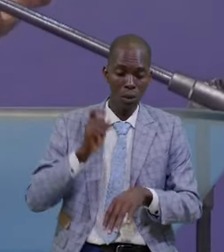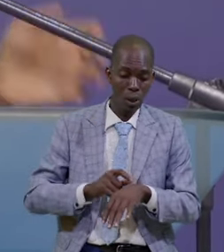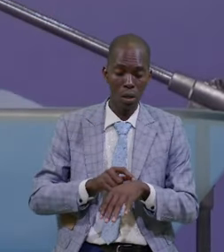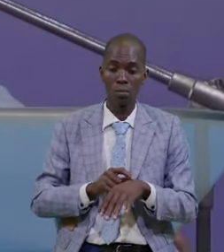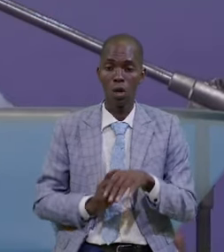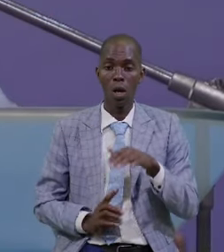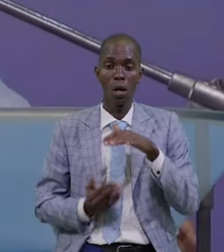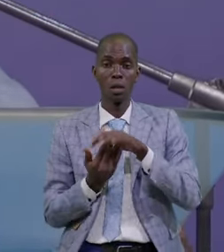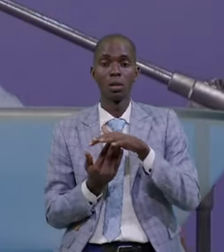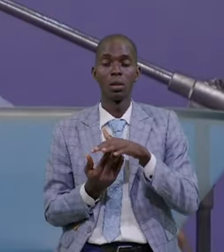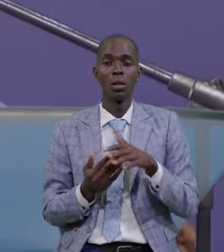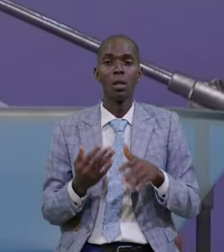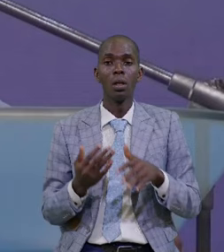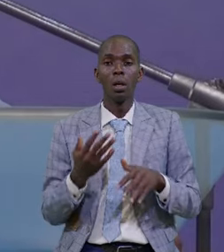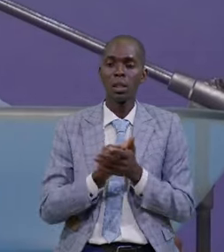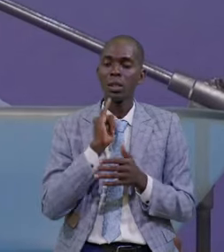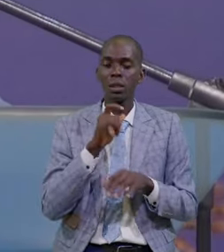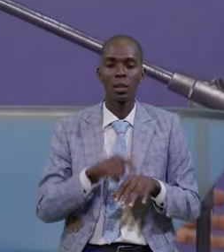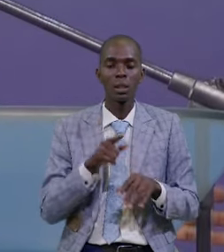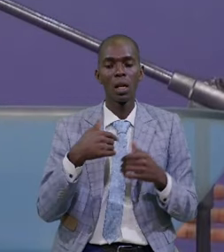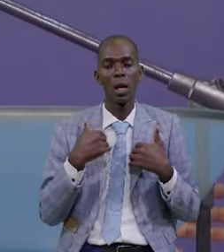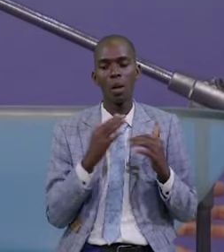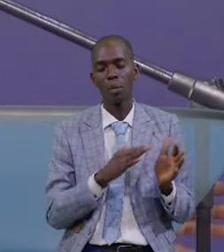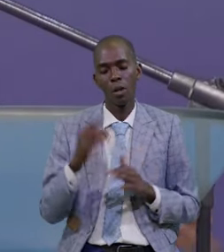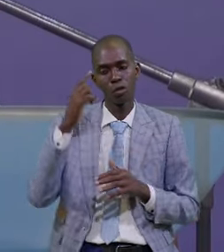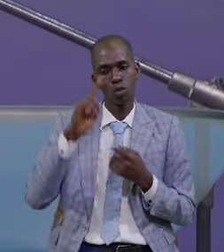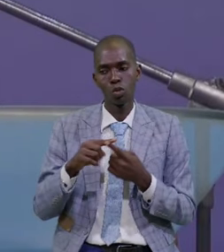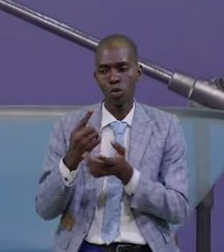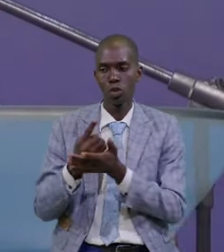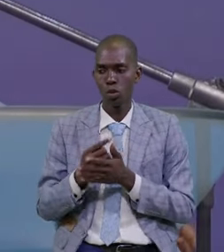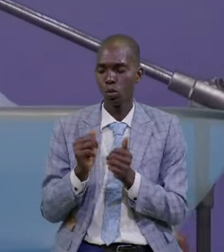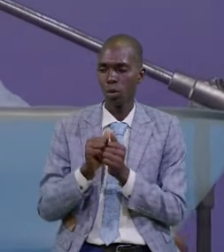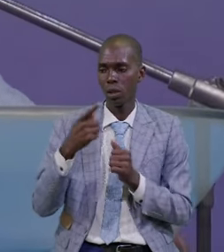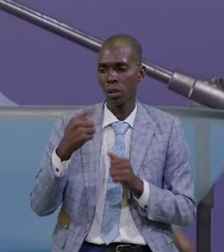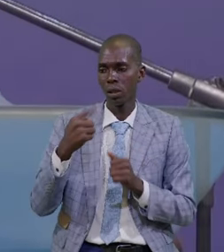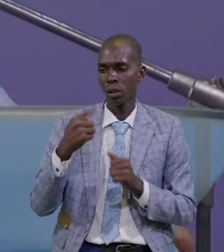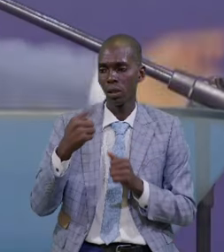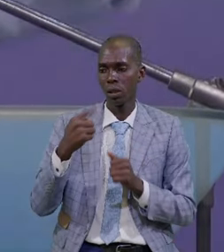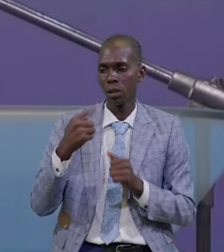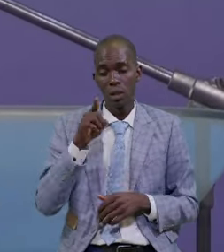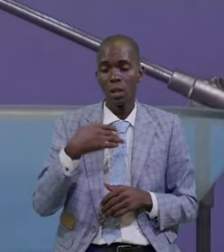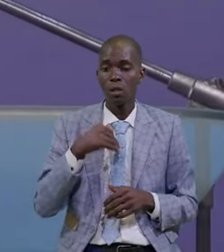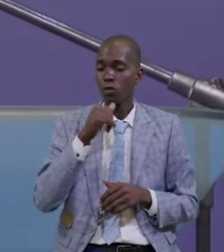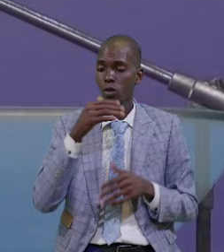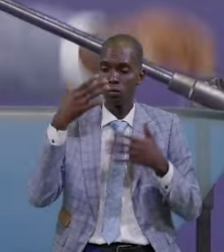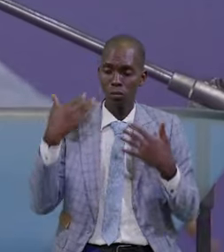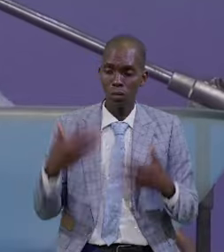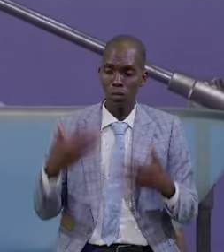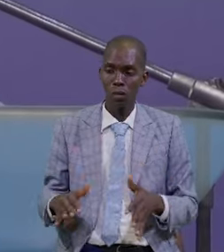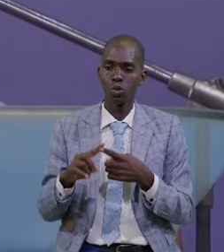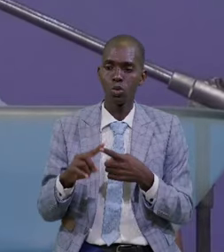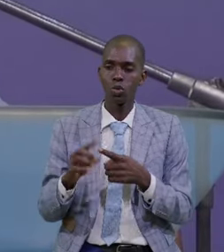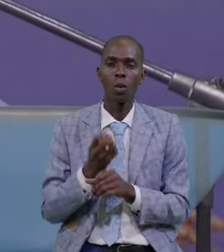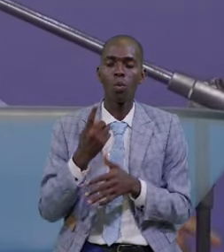apportioned to talk to the father. She has not even gotten to the edge of her request. Off she